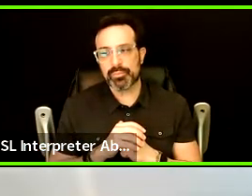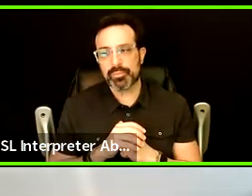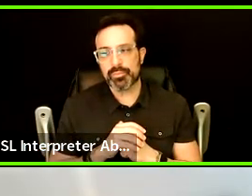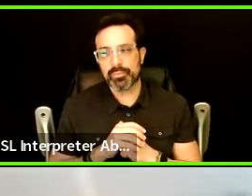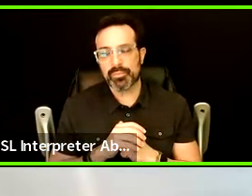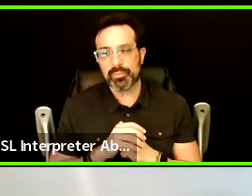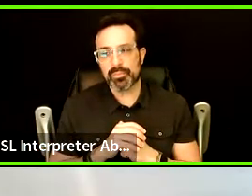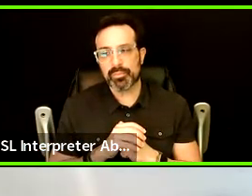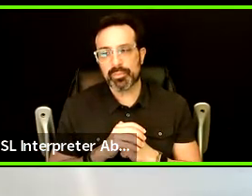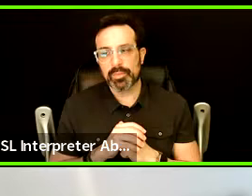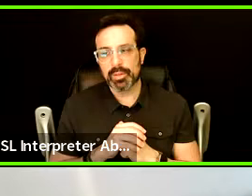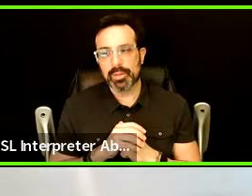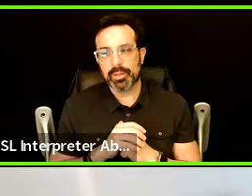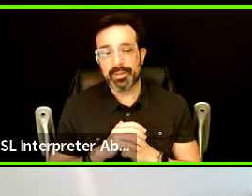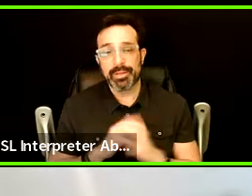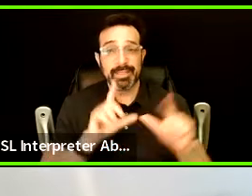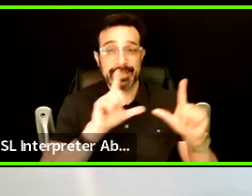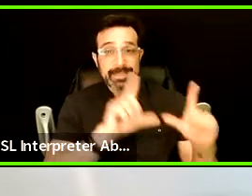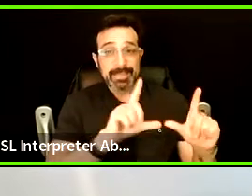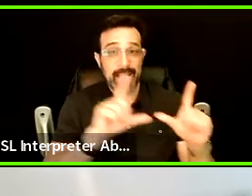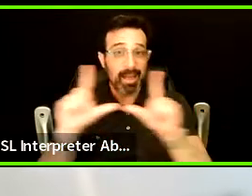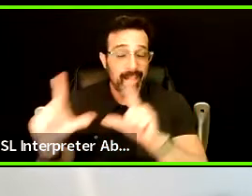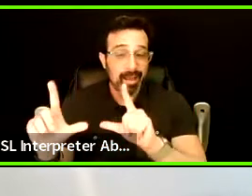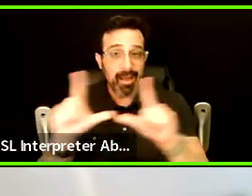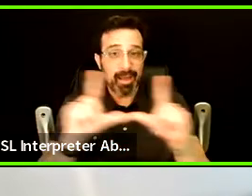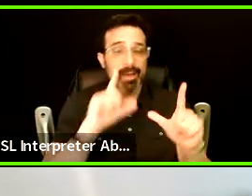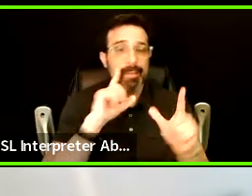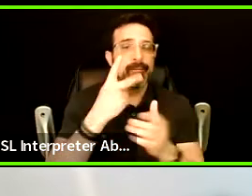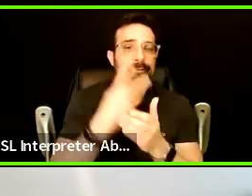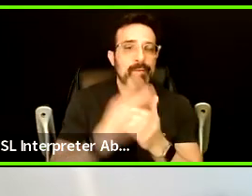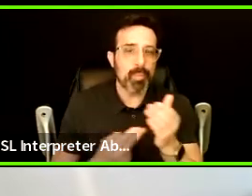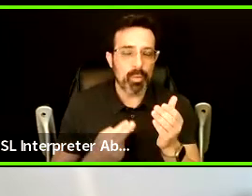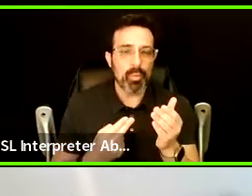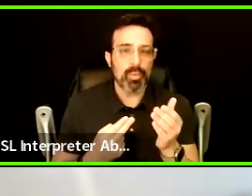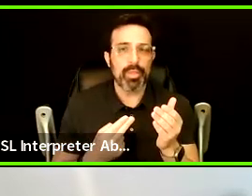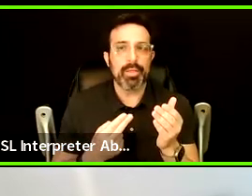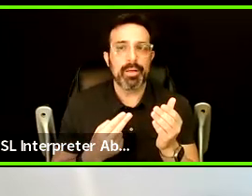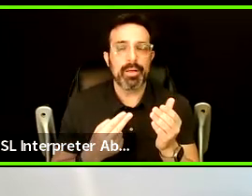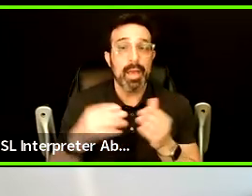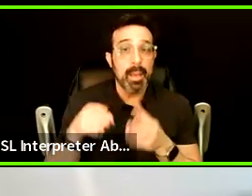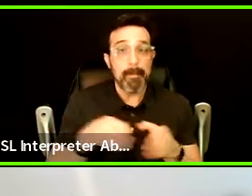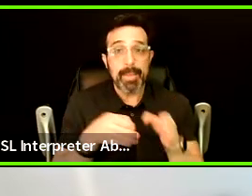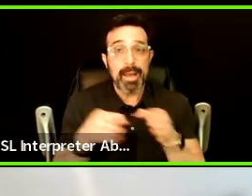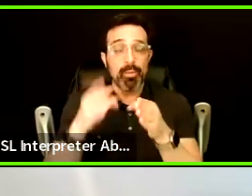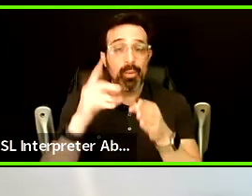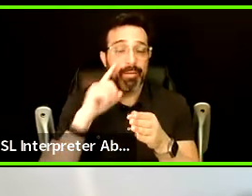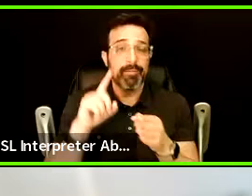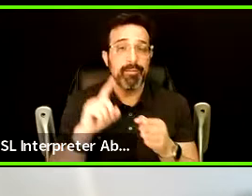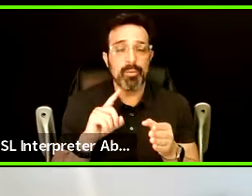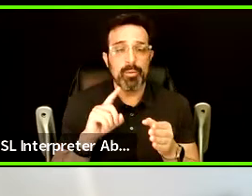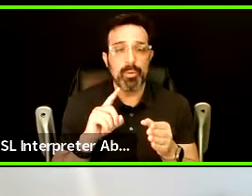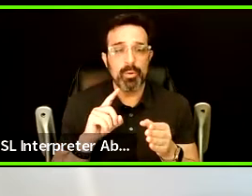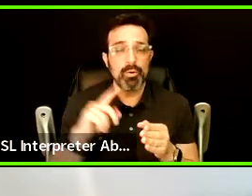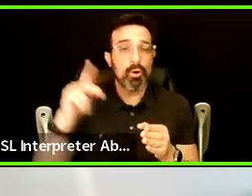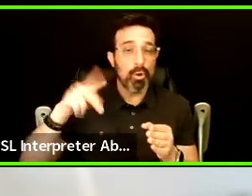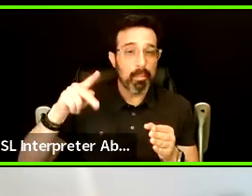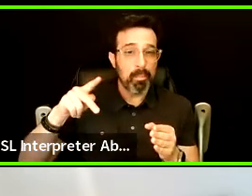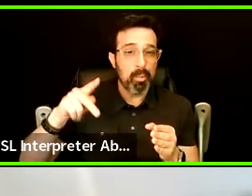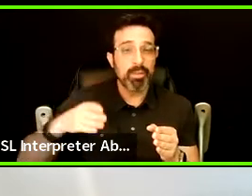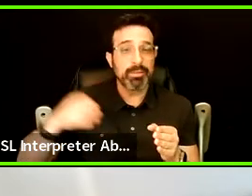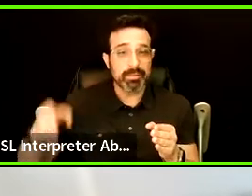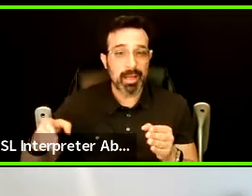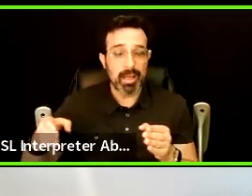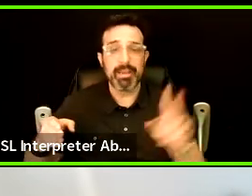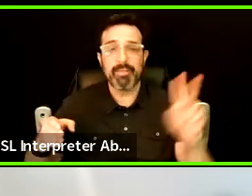the signage and for both pathways for both the Portland side and the